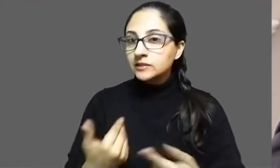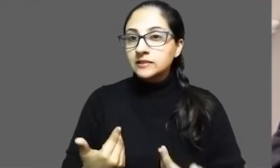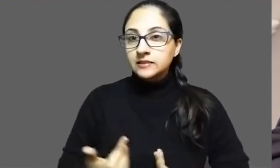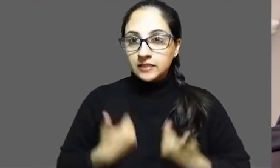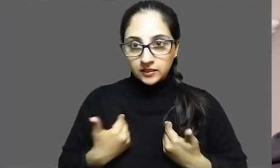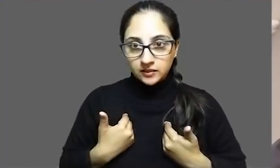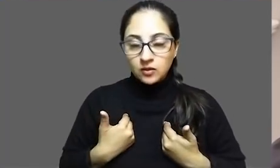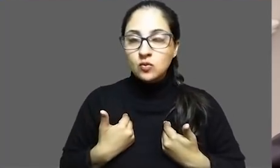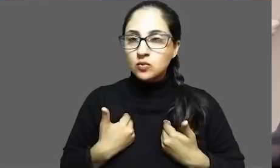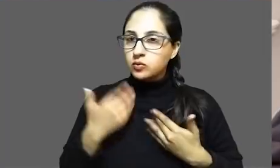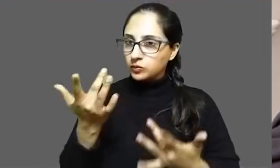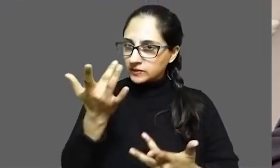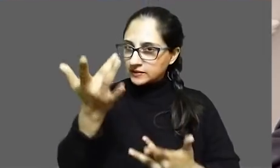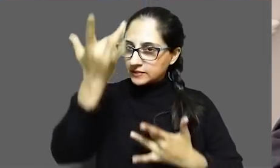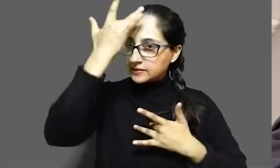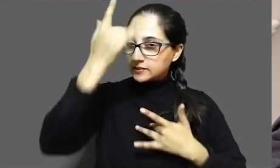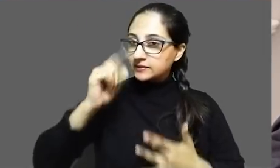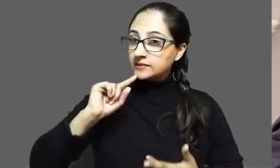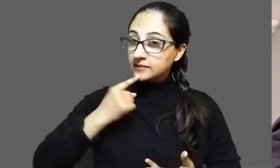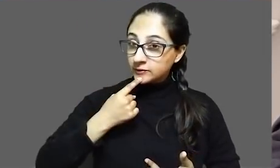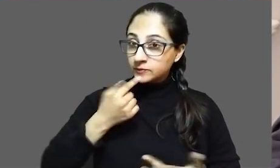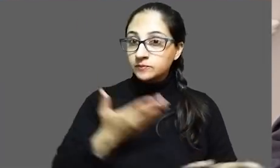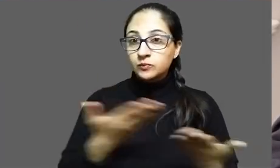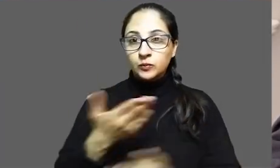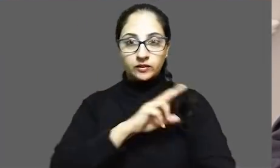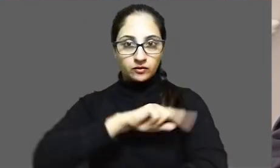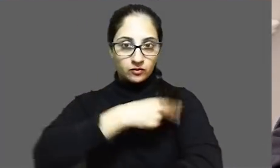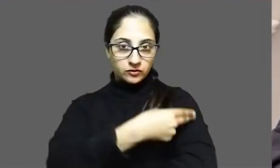sicker, resulting in hospitalization.